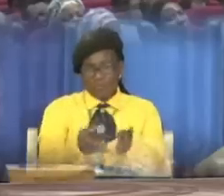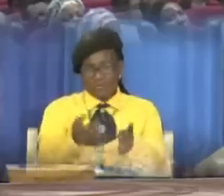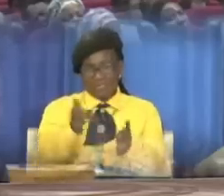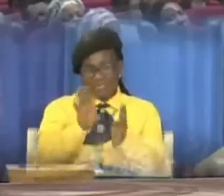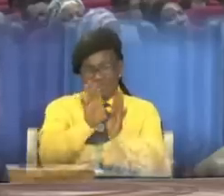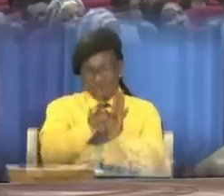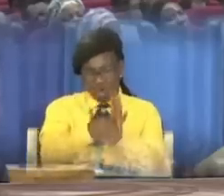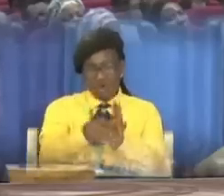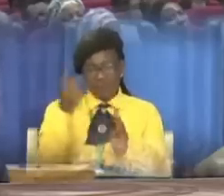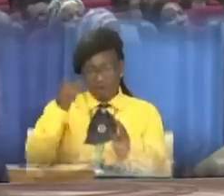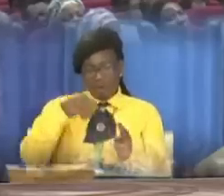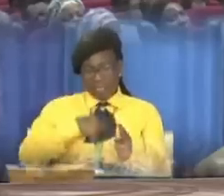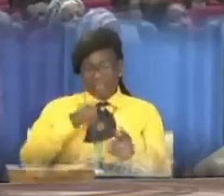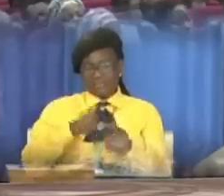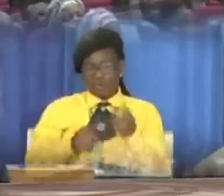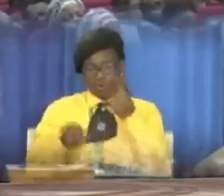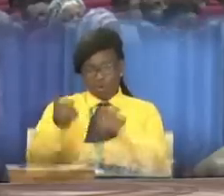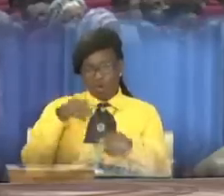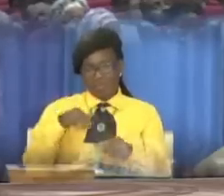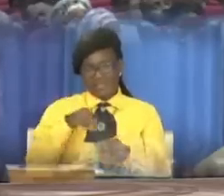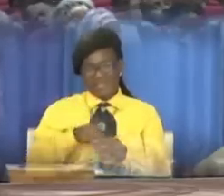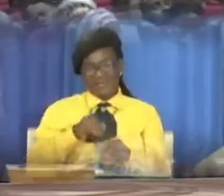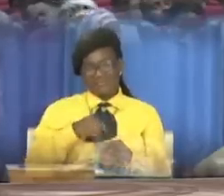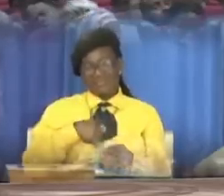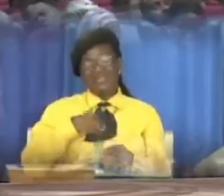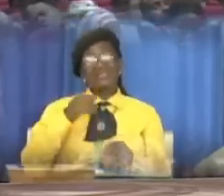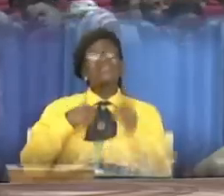I will not come in empty-handed.